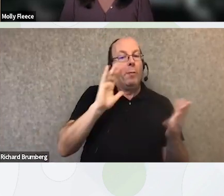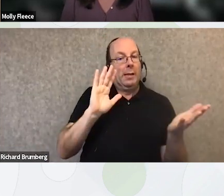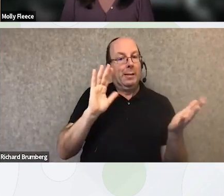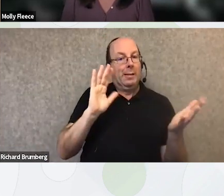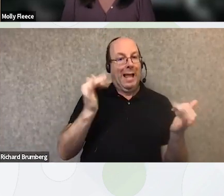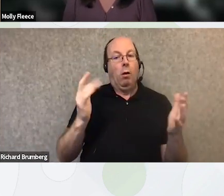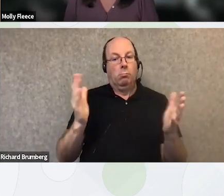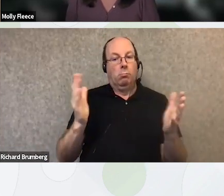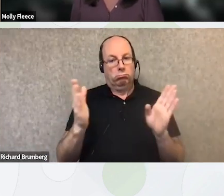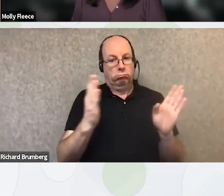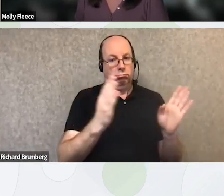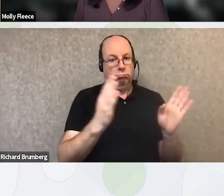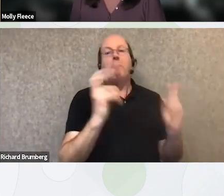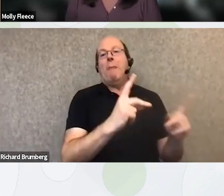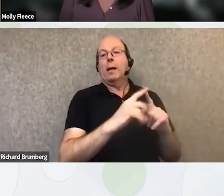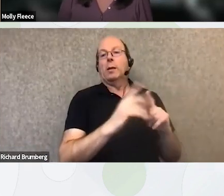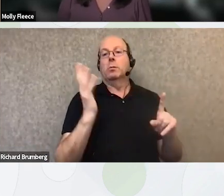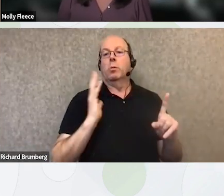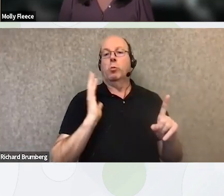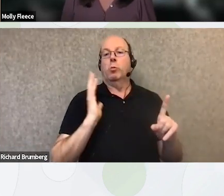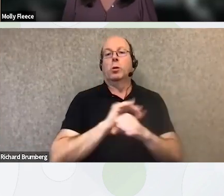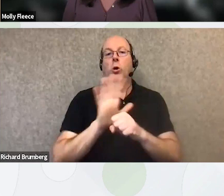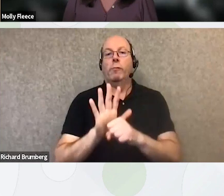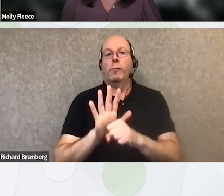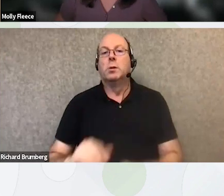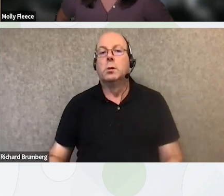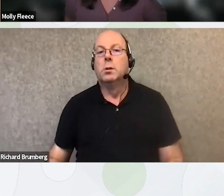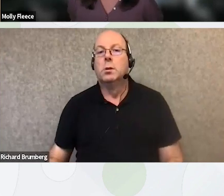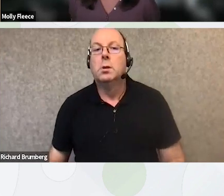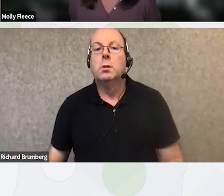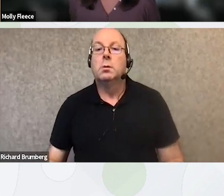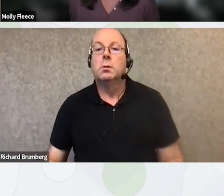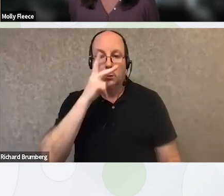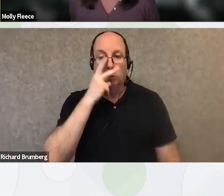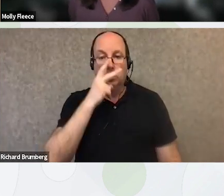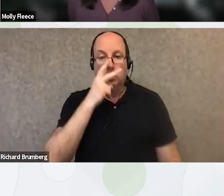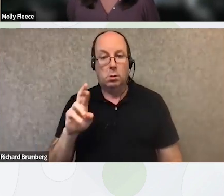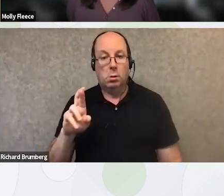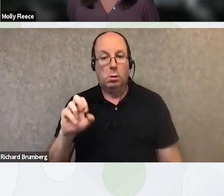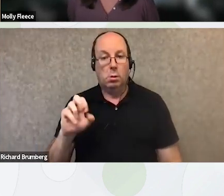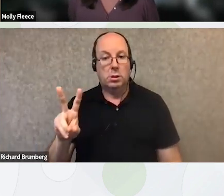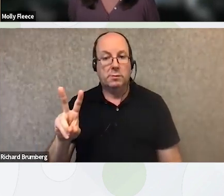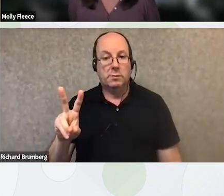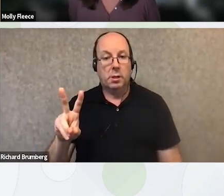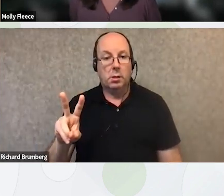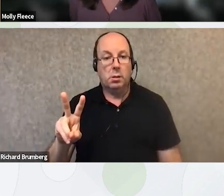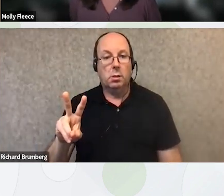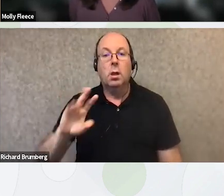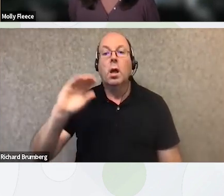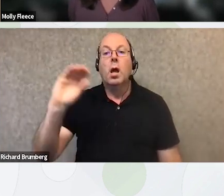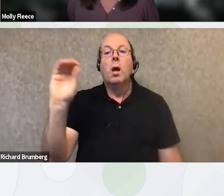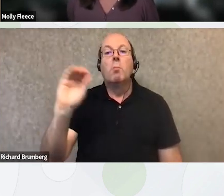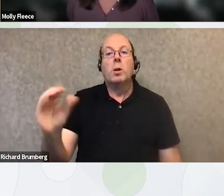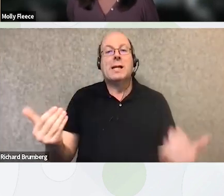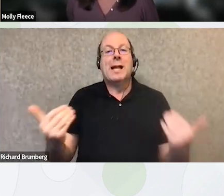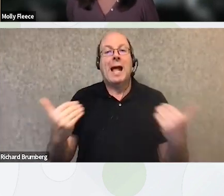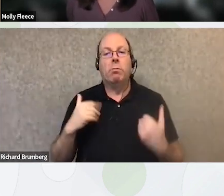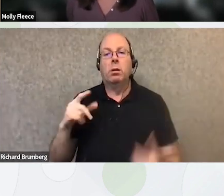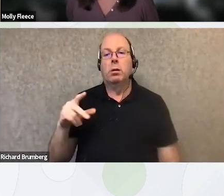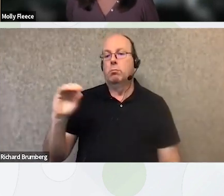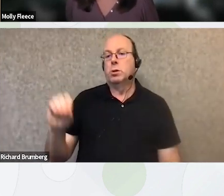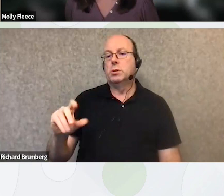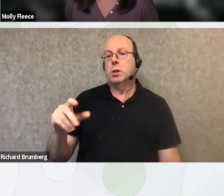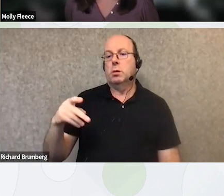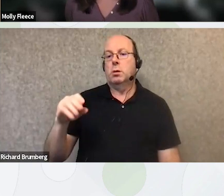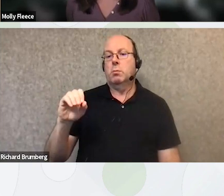As part of this CDC Health Advisory, you can see on this graphic here, looking at percent positive testing for RSV in the